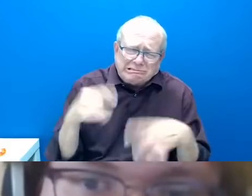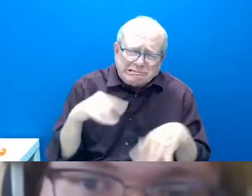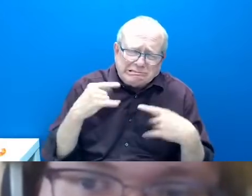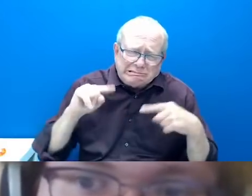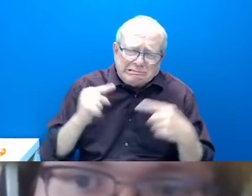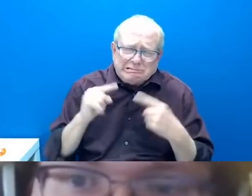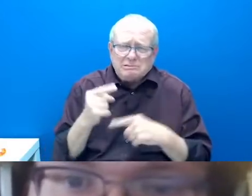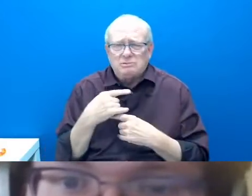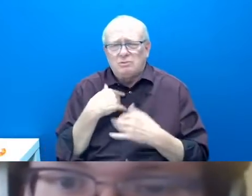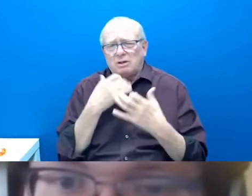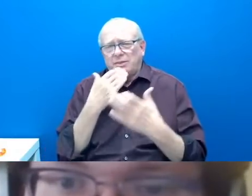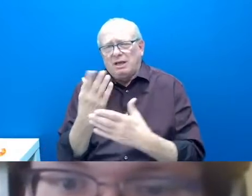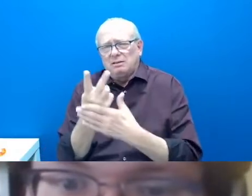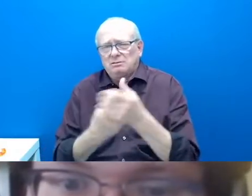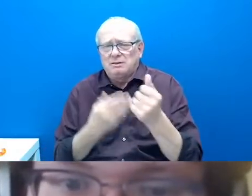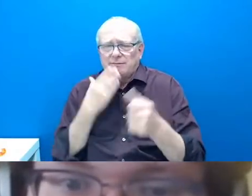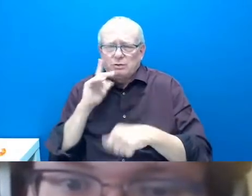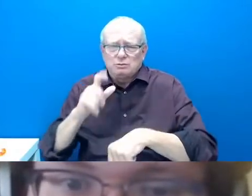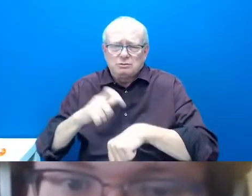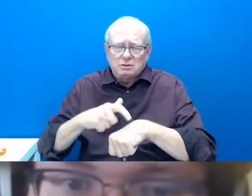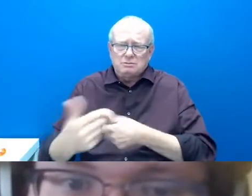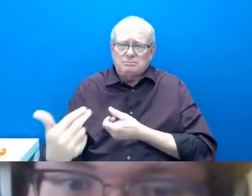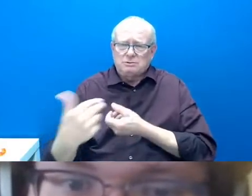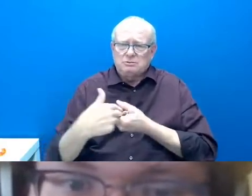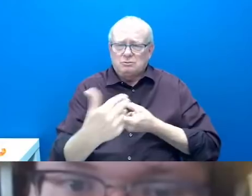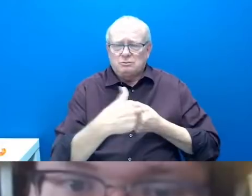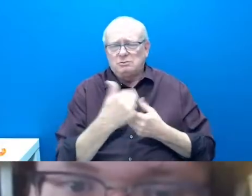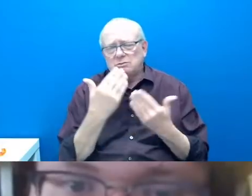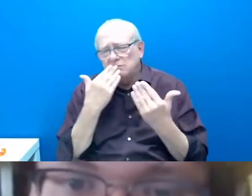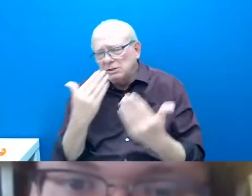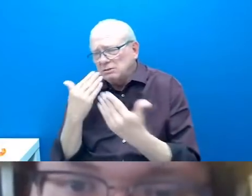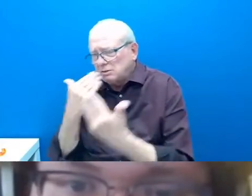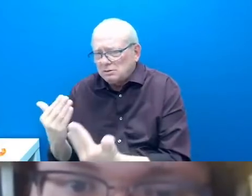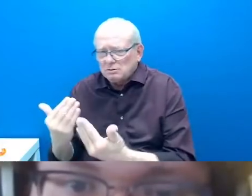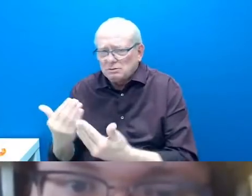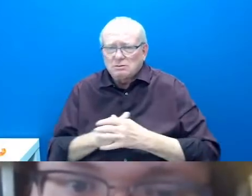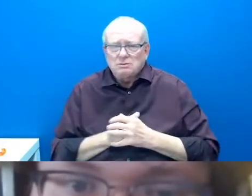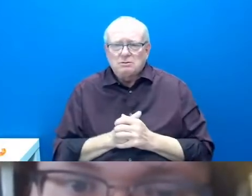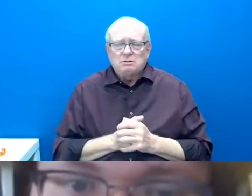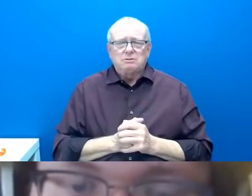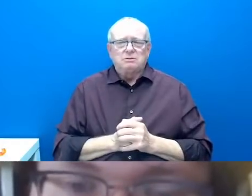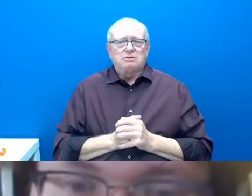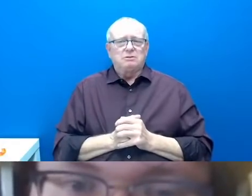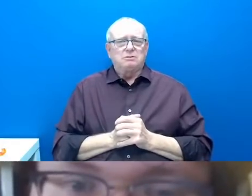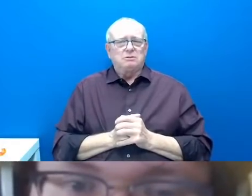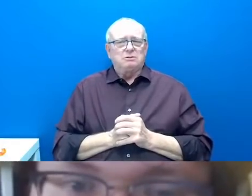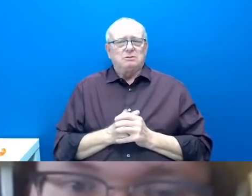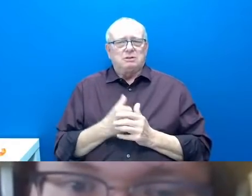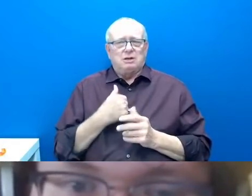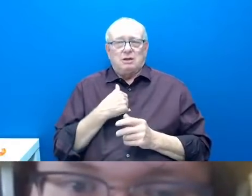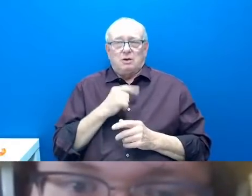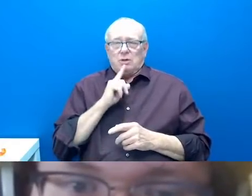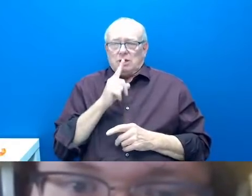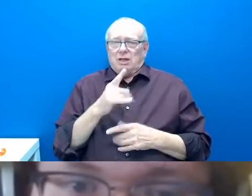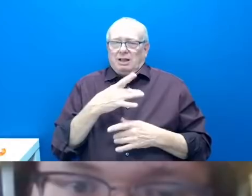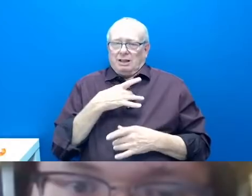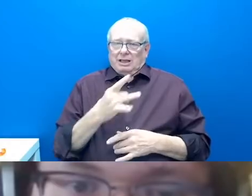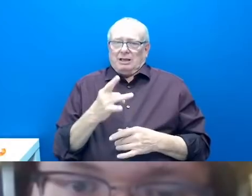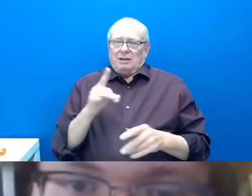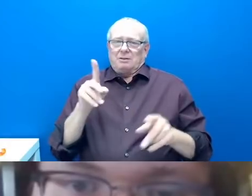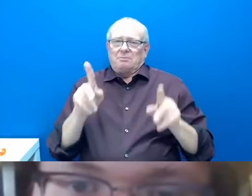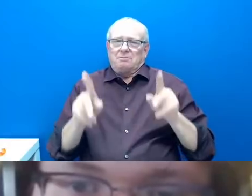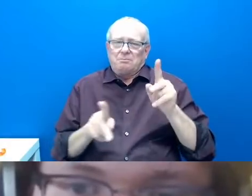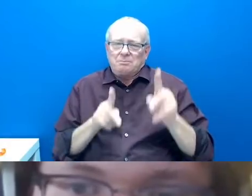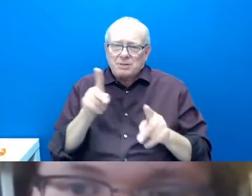Thank you both very much for taking the time to be here today. I'm a person who really likes people,